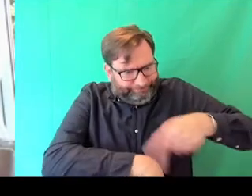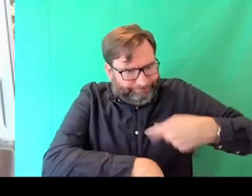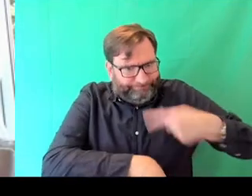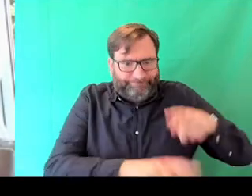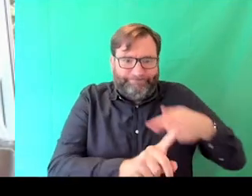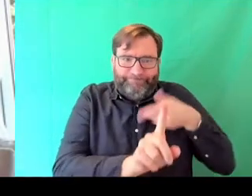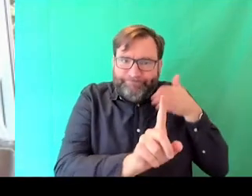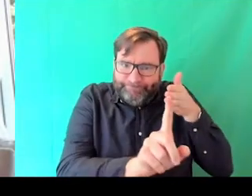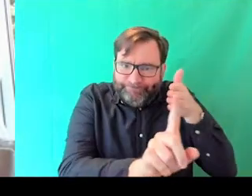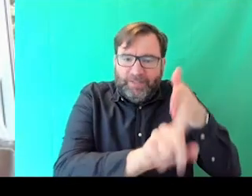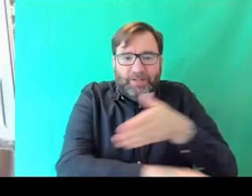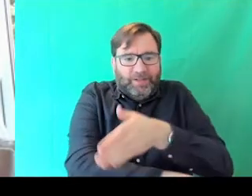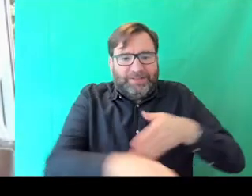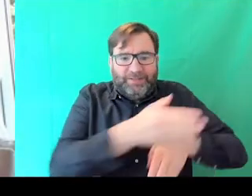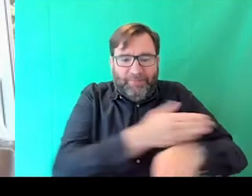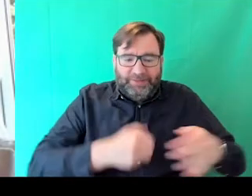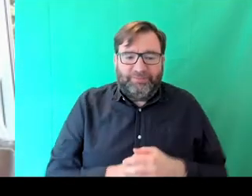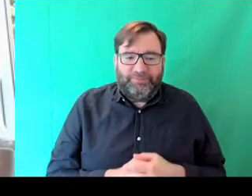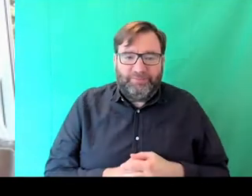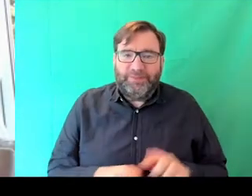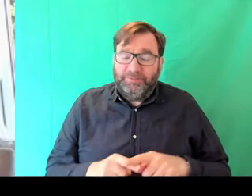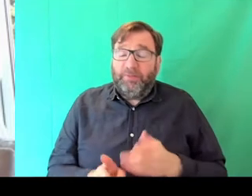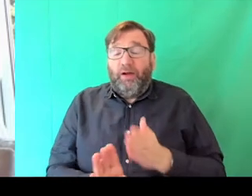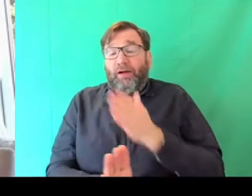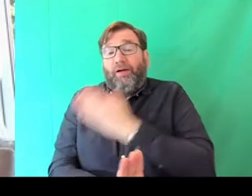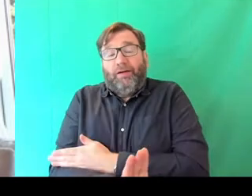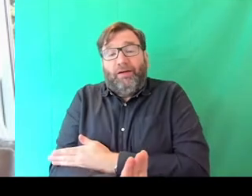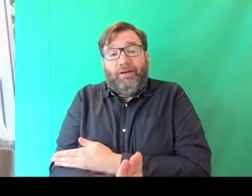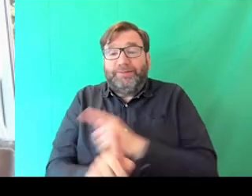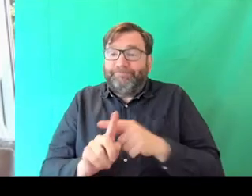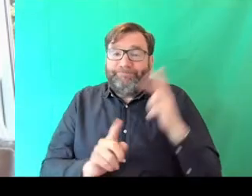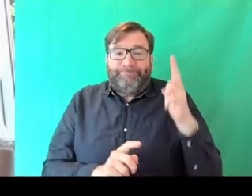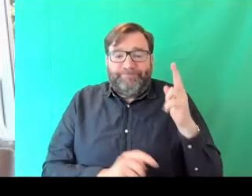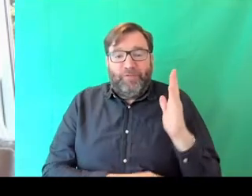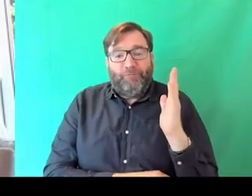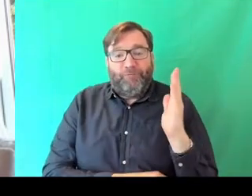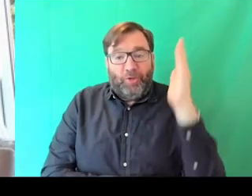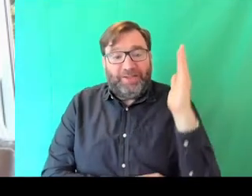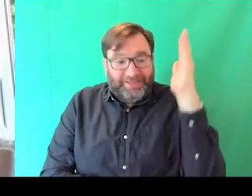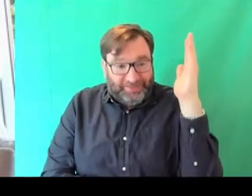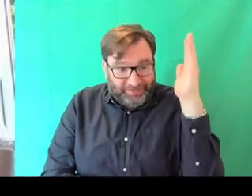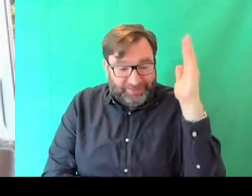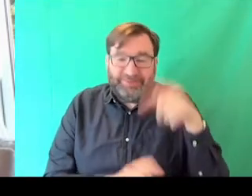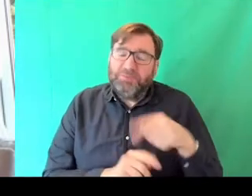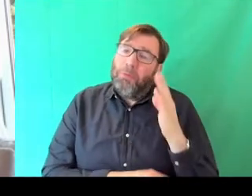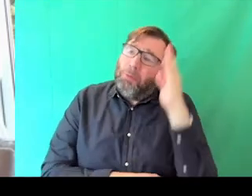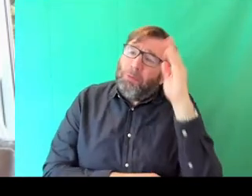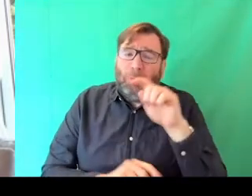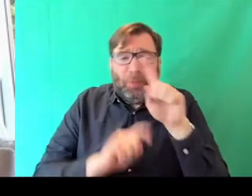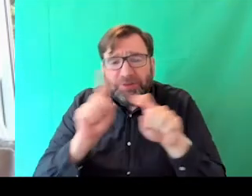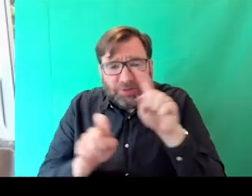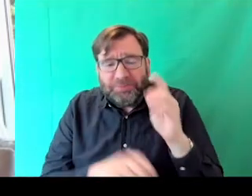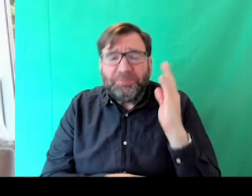to grind through and push through what you're passionate about and really make a difference. And so being an athlete